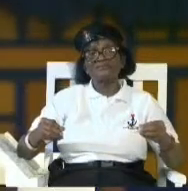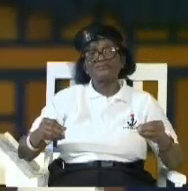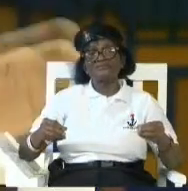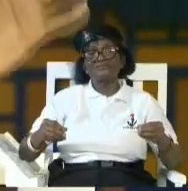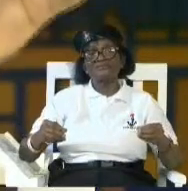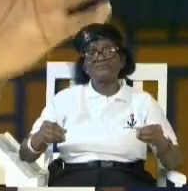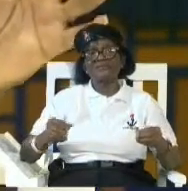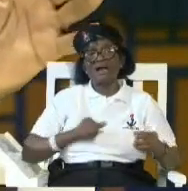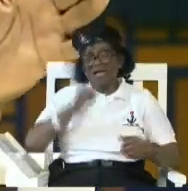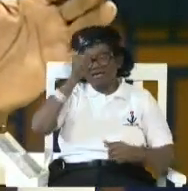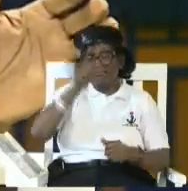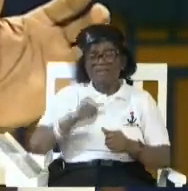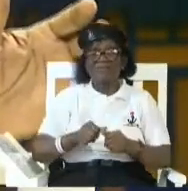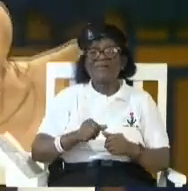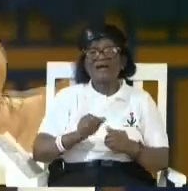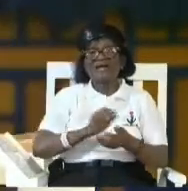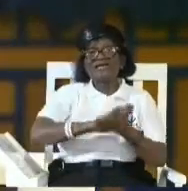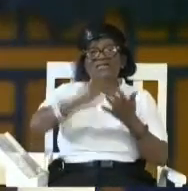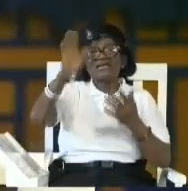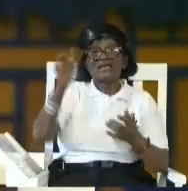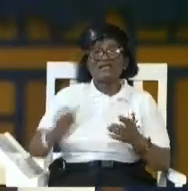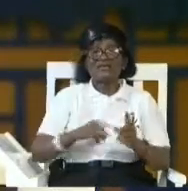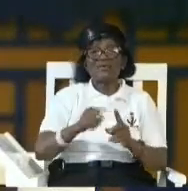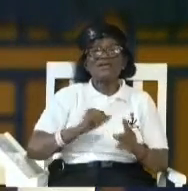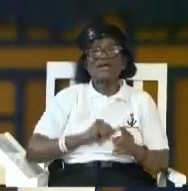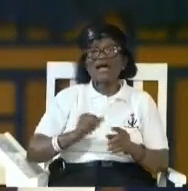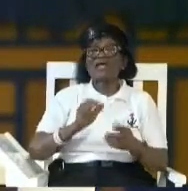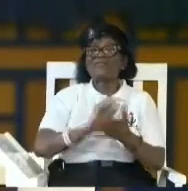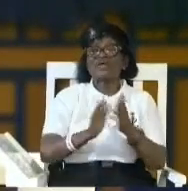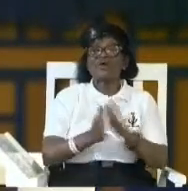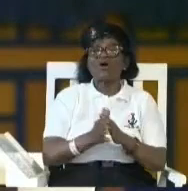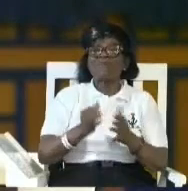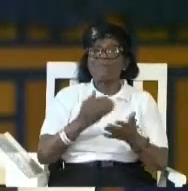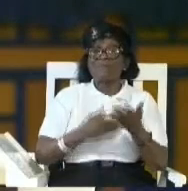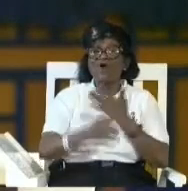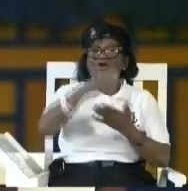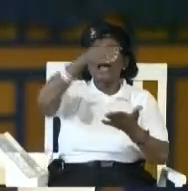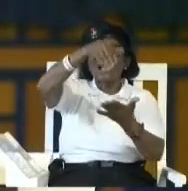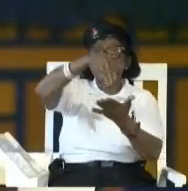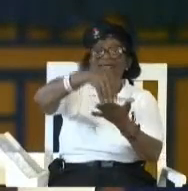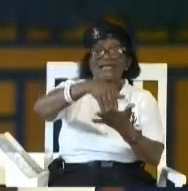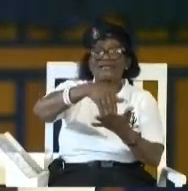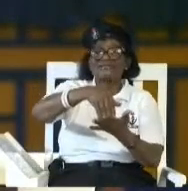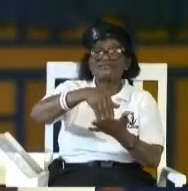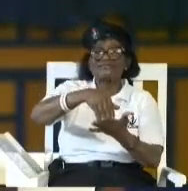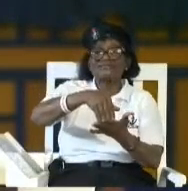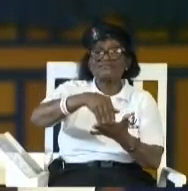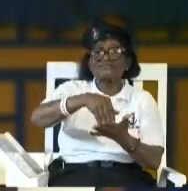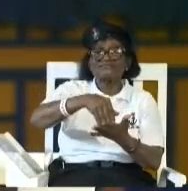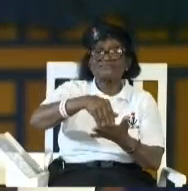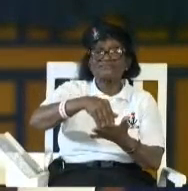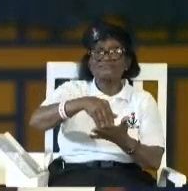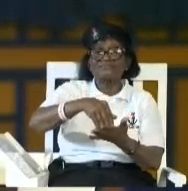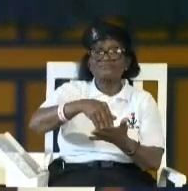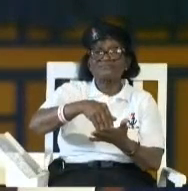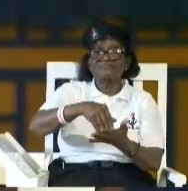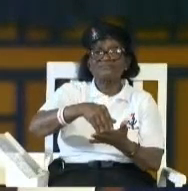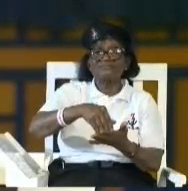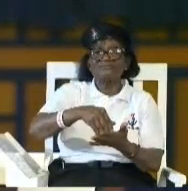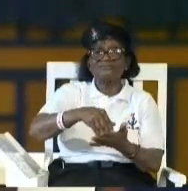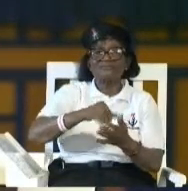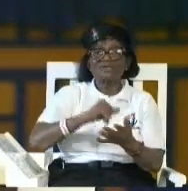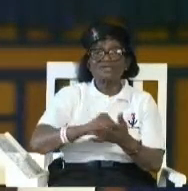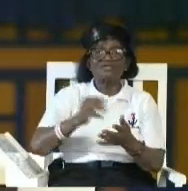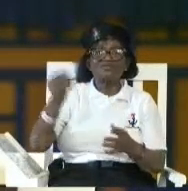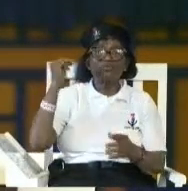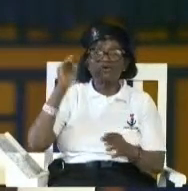I remember clearly when I got born again. It was on a